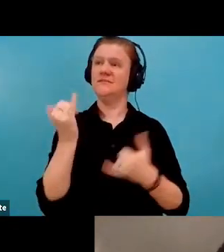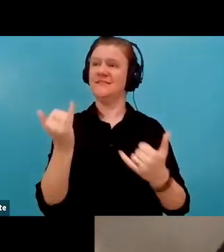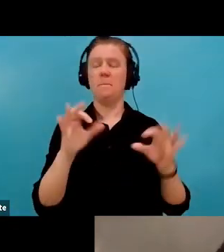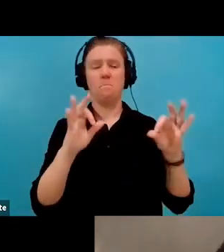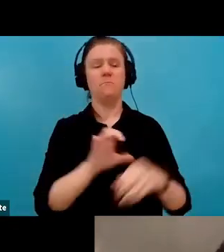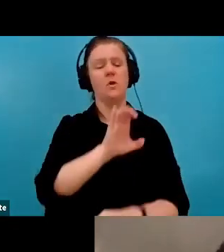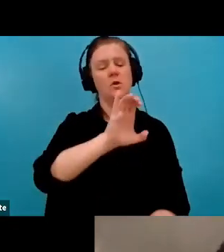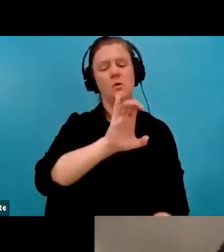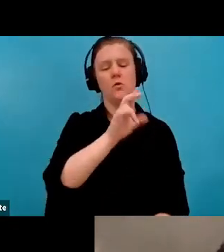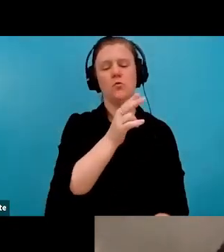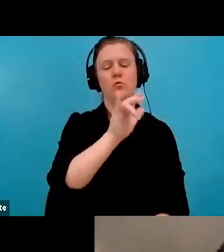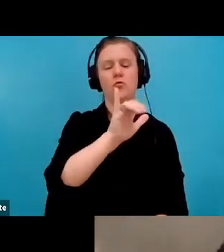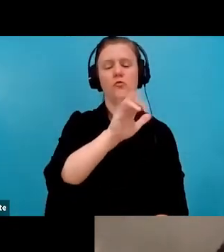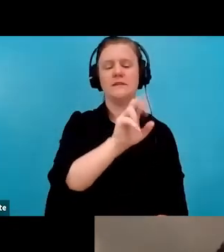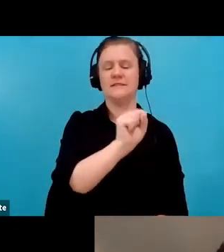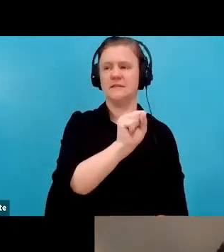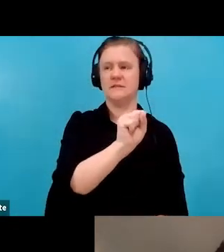Chris Higgins.